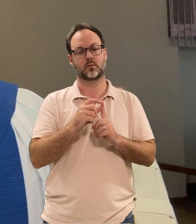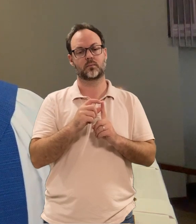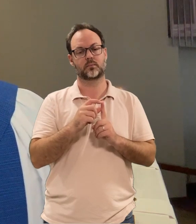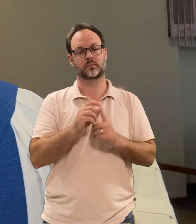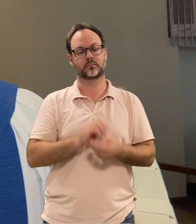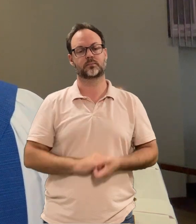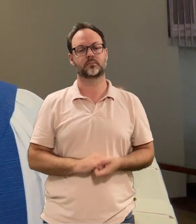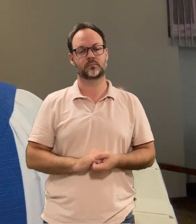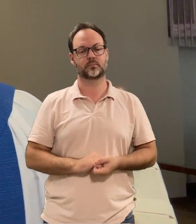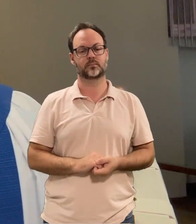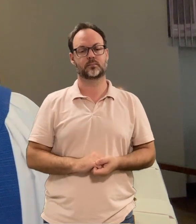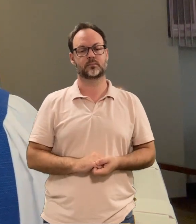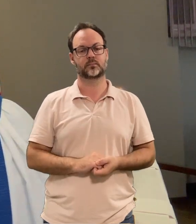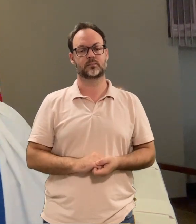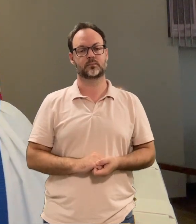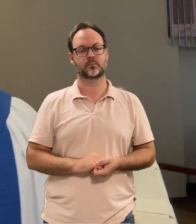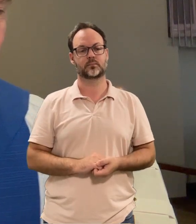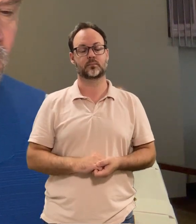word.